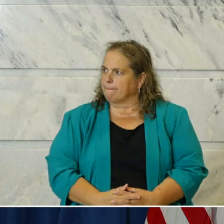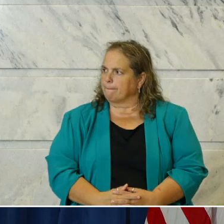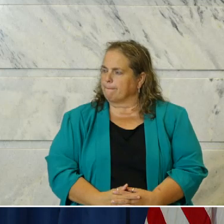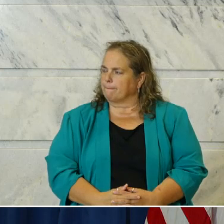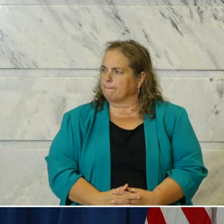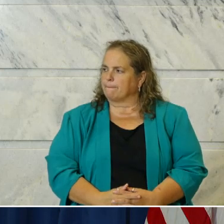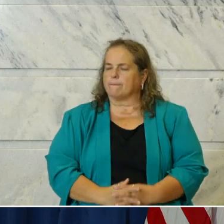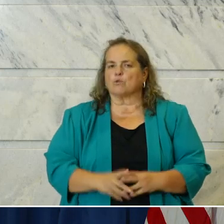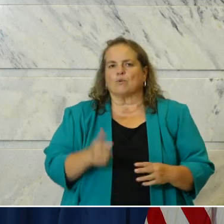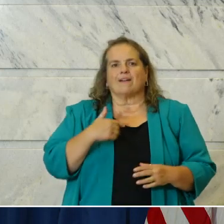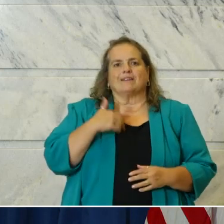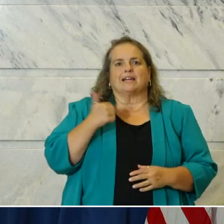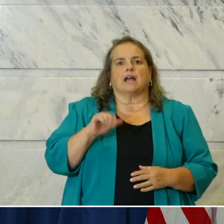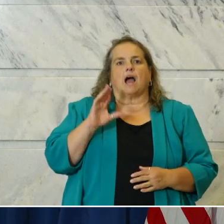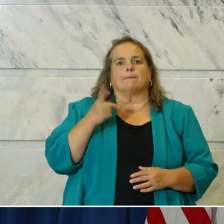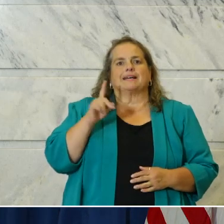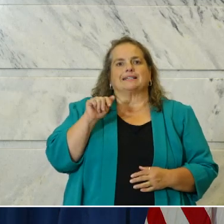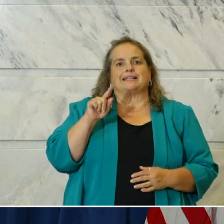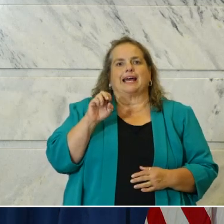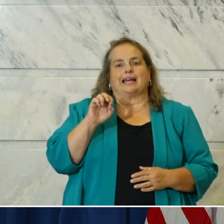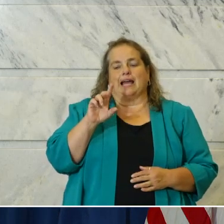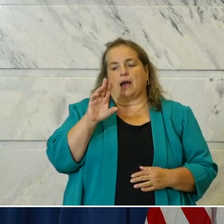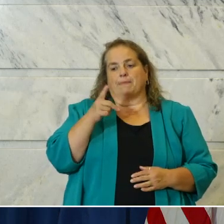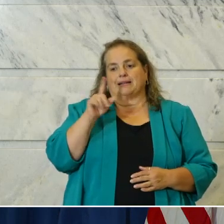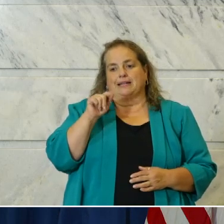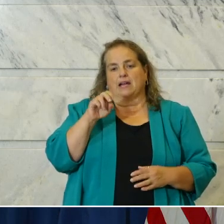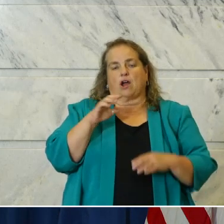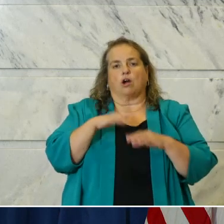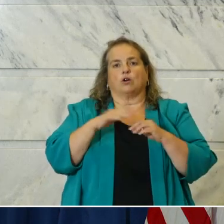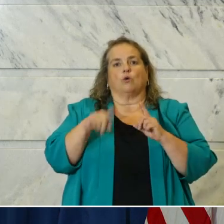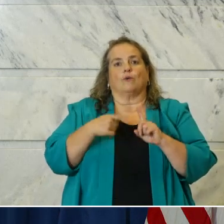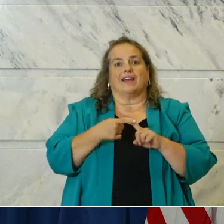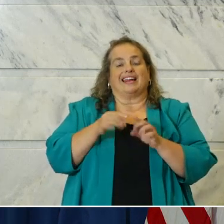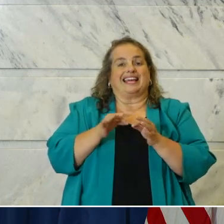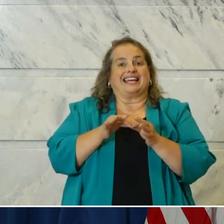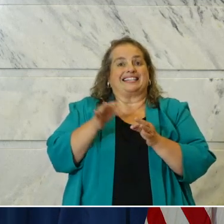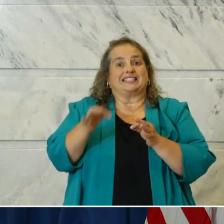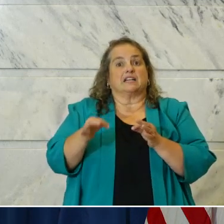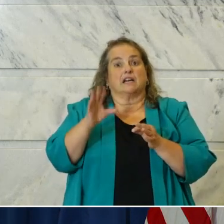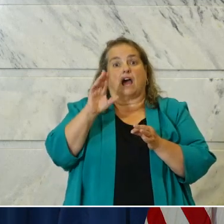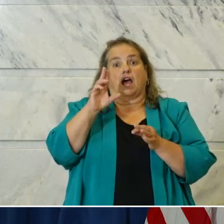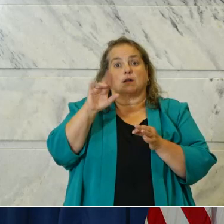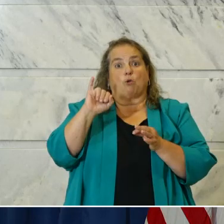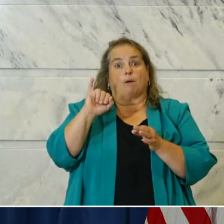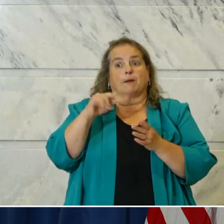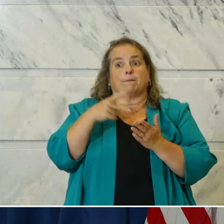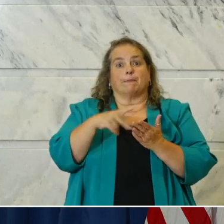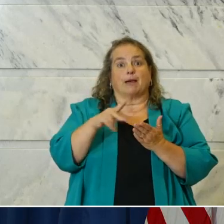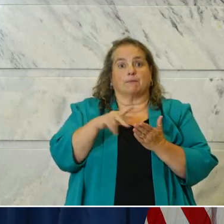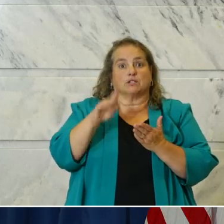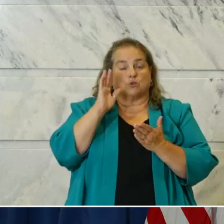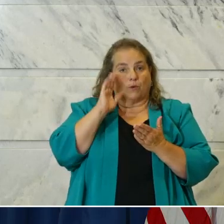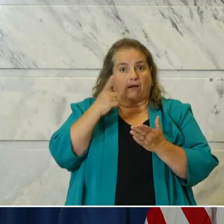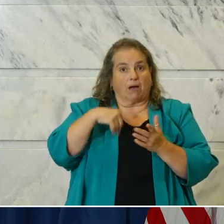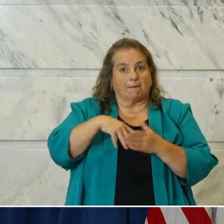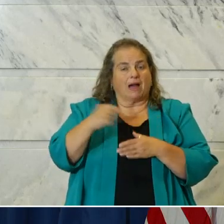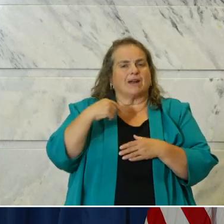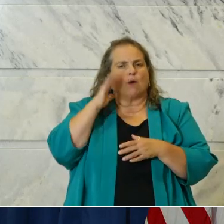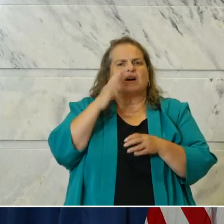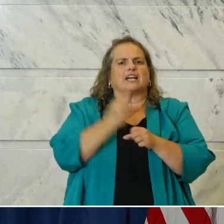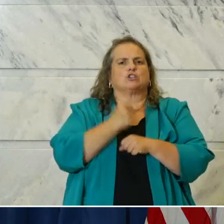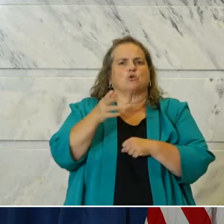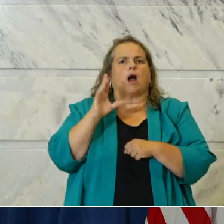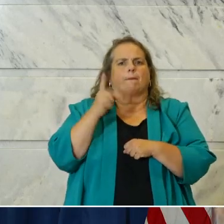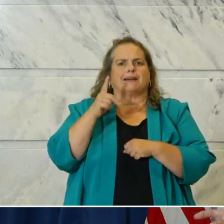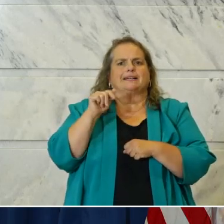Extended unemployment payments will go out. Oh, extended unemployment payments. Let me get you an update on that. Our hope was to